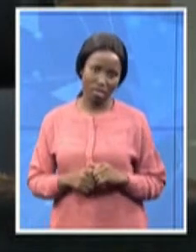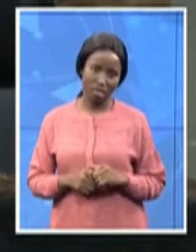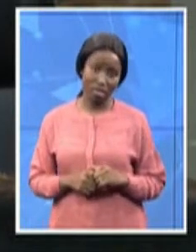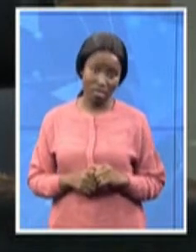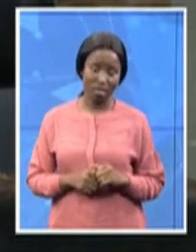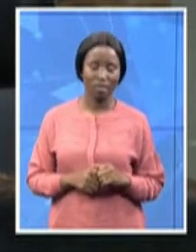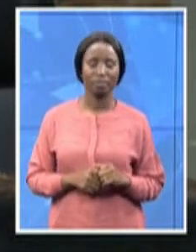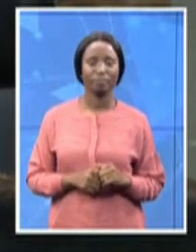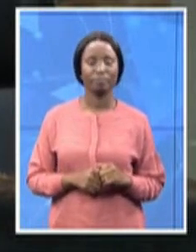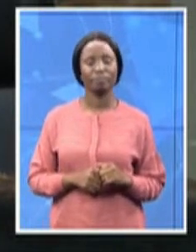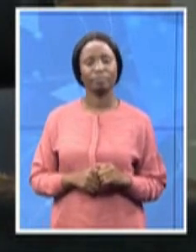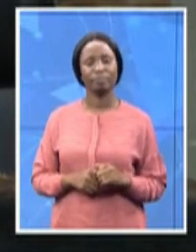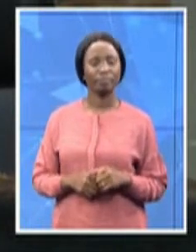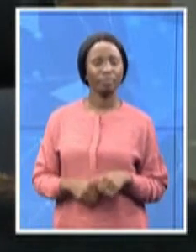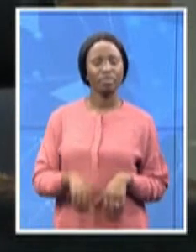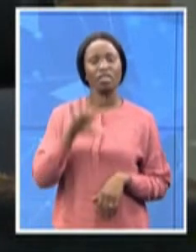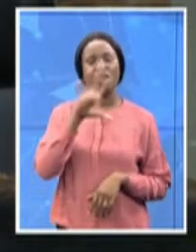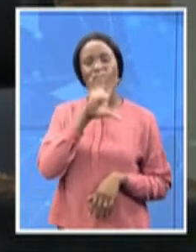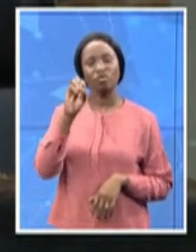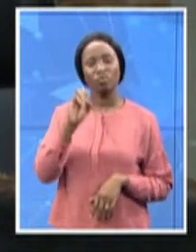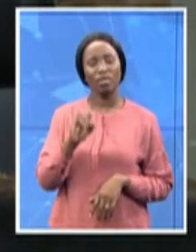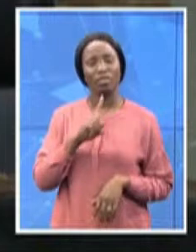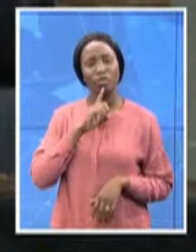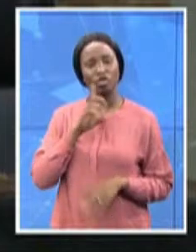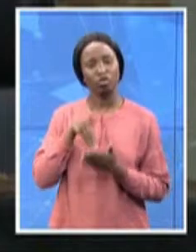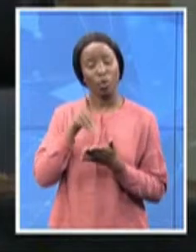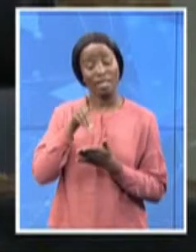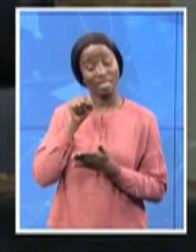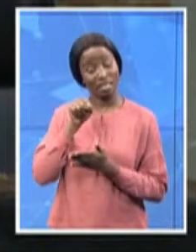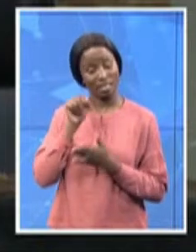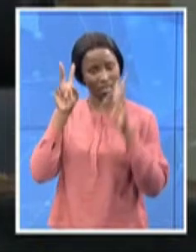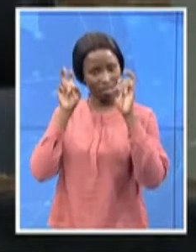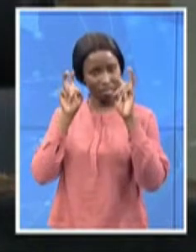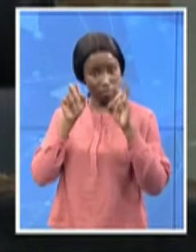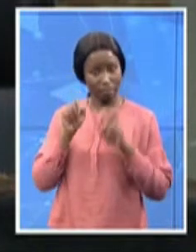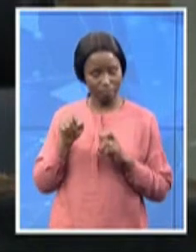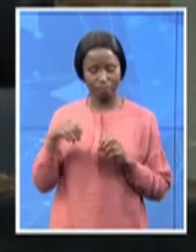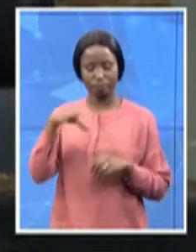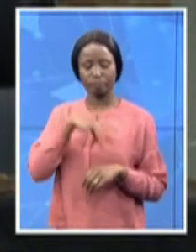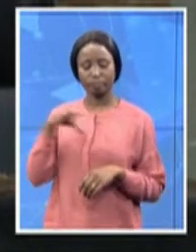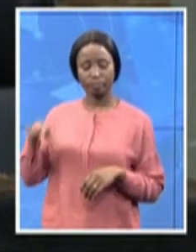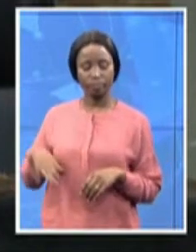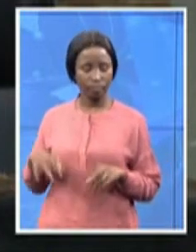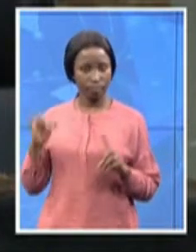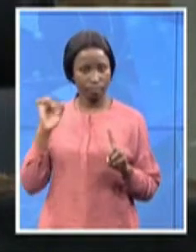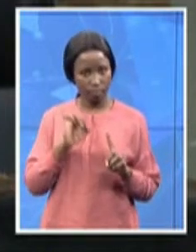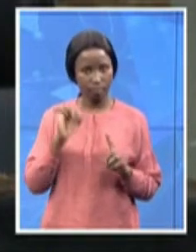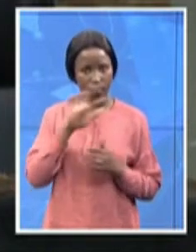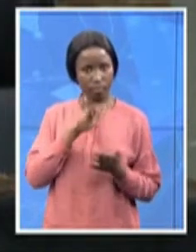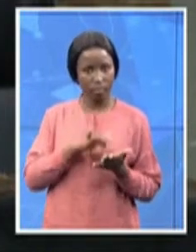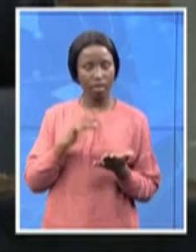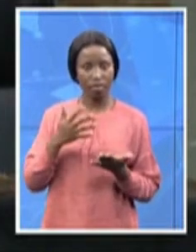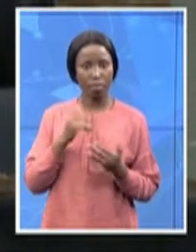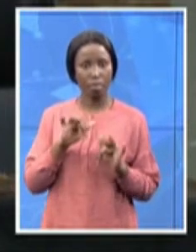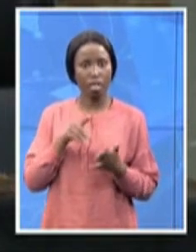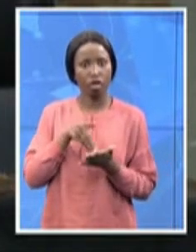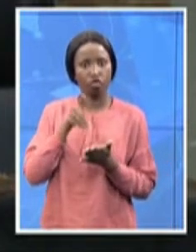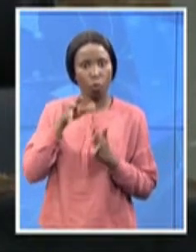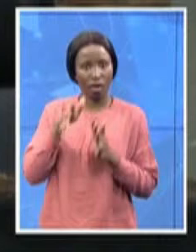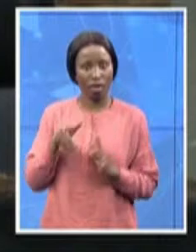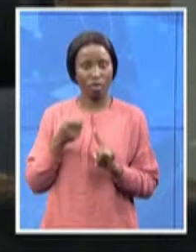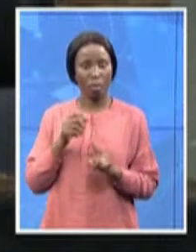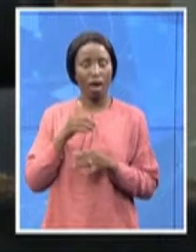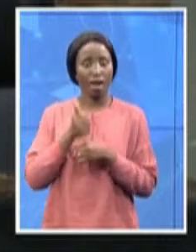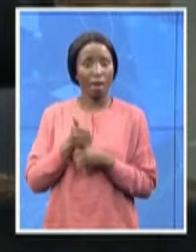donation and the President's position in relation to the donors of the campaign and donations made to